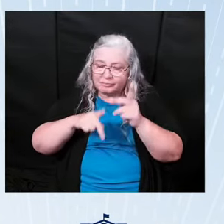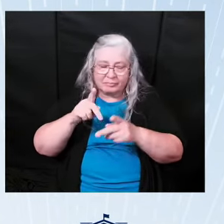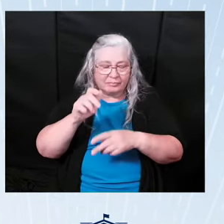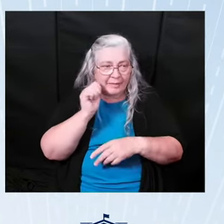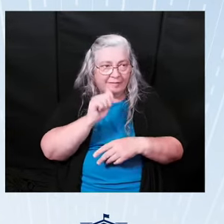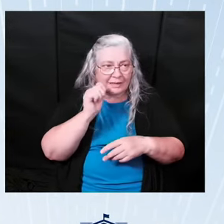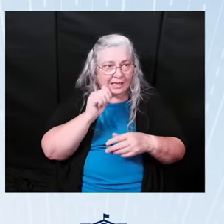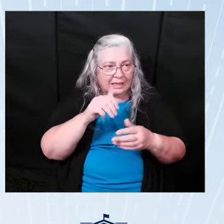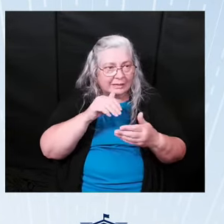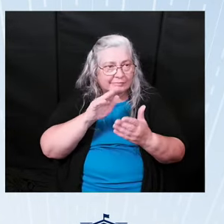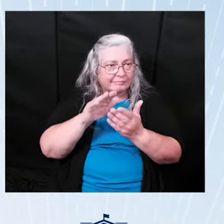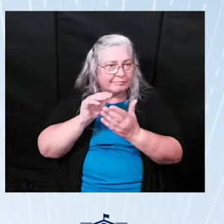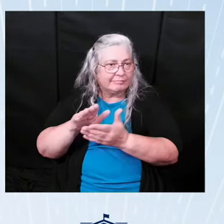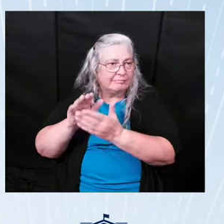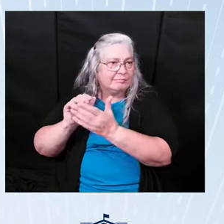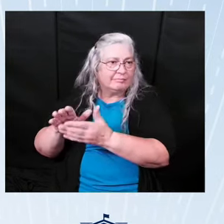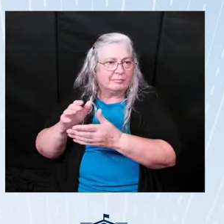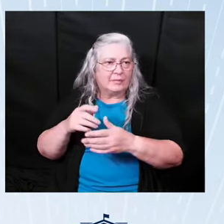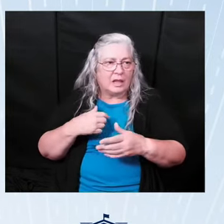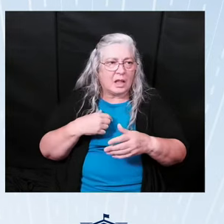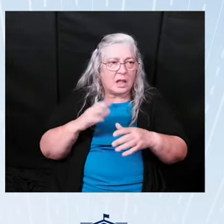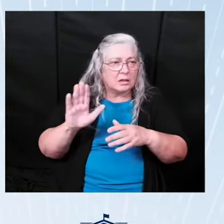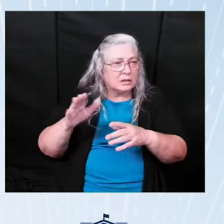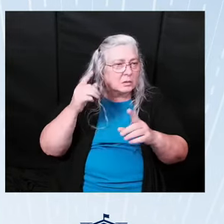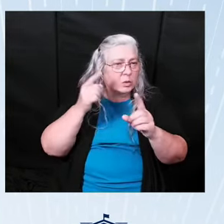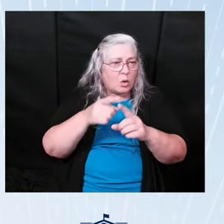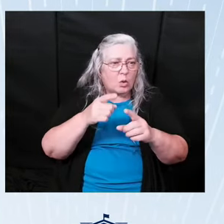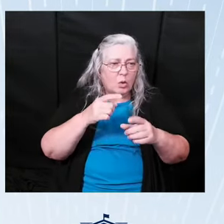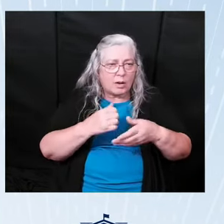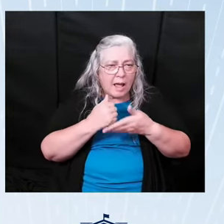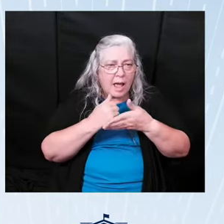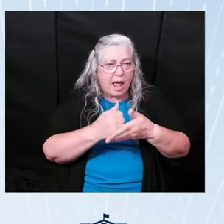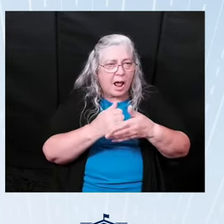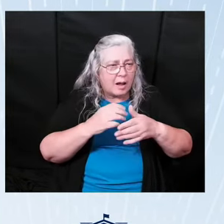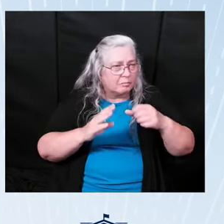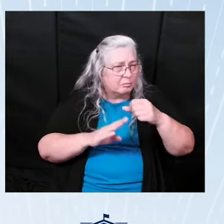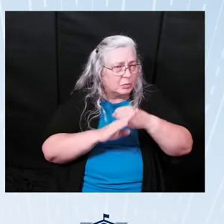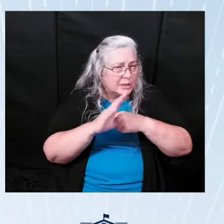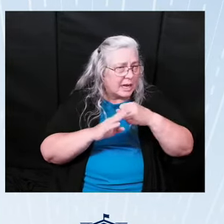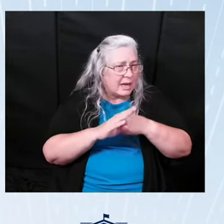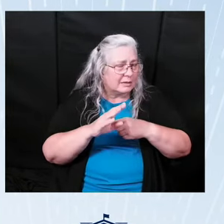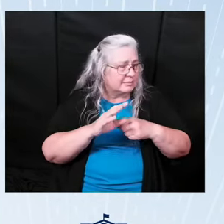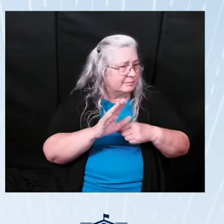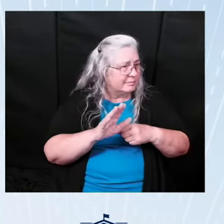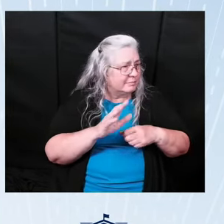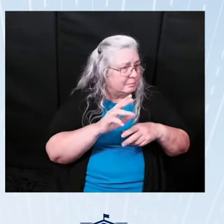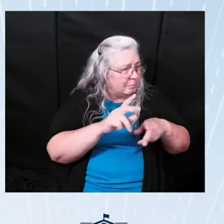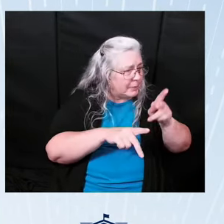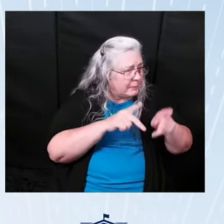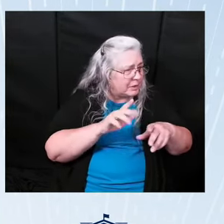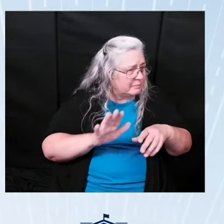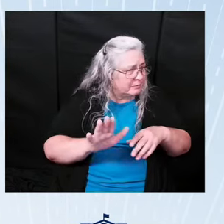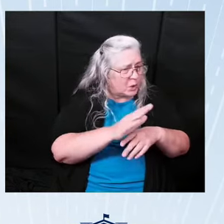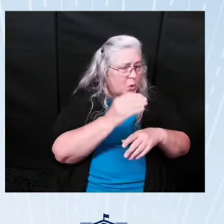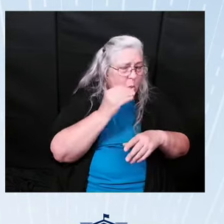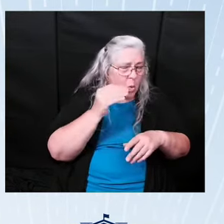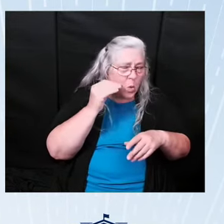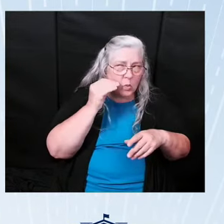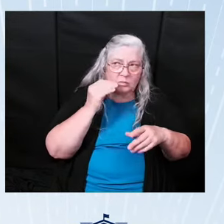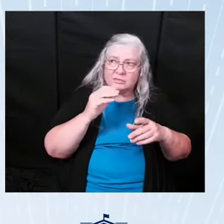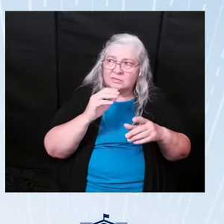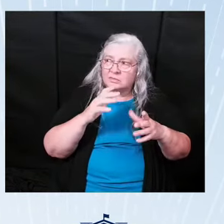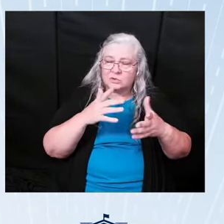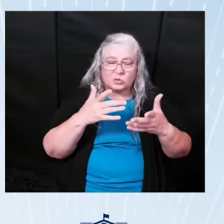more energy efficient. Could you talk a little bit about your work now and your work with AmeriCorps and what you